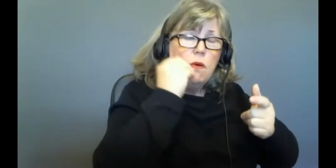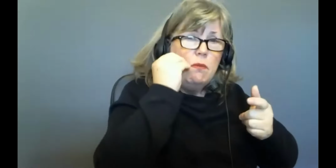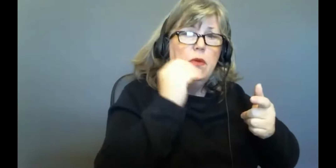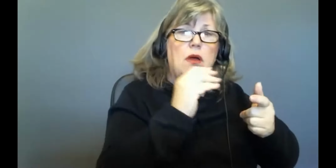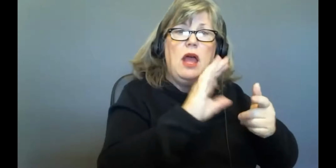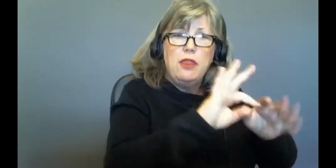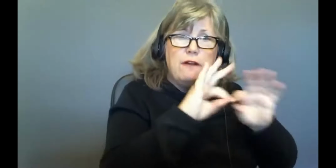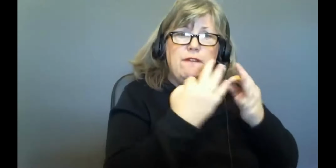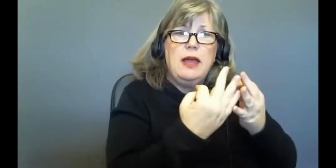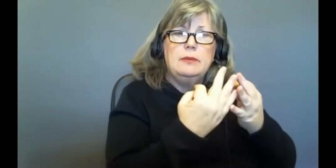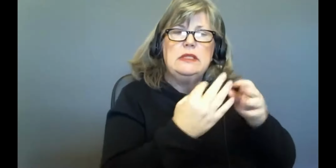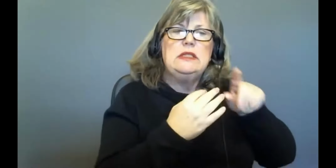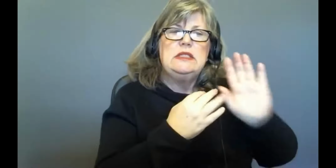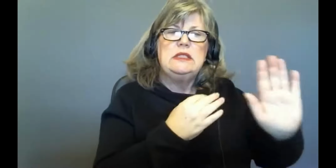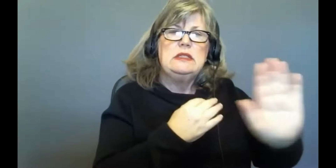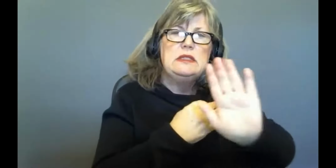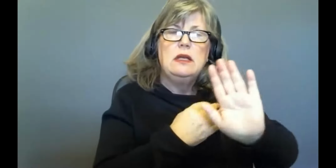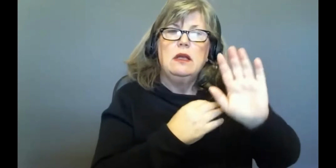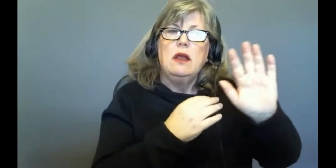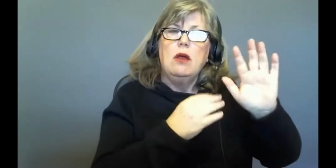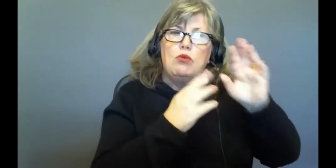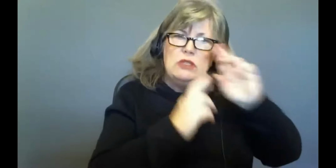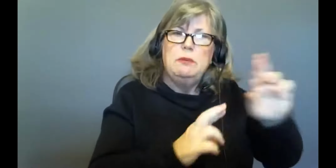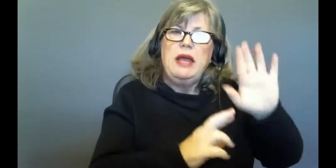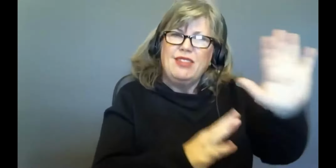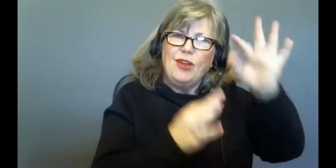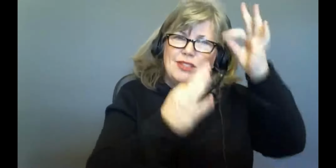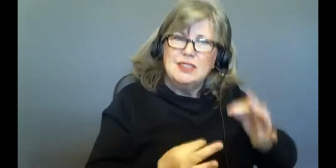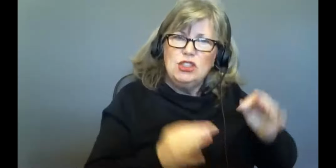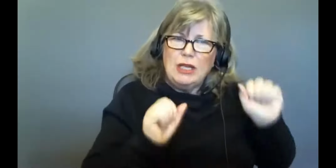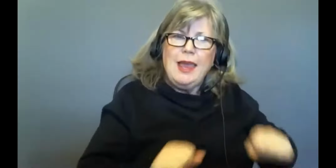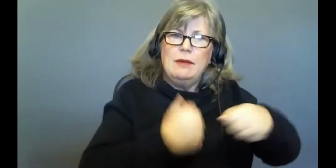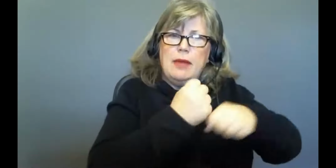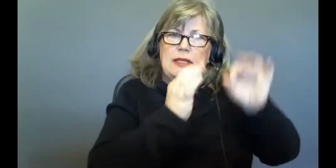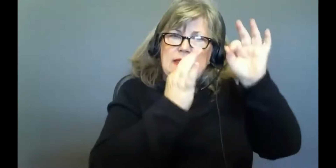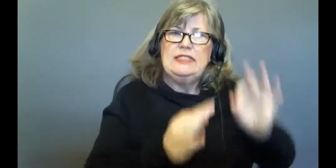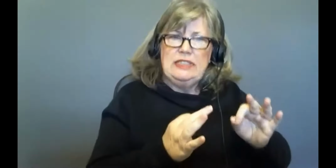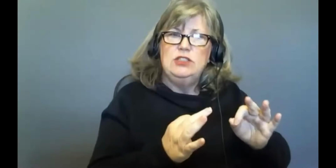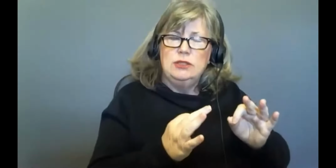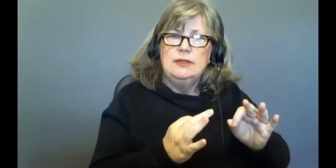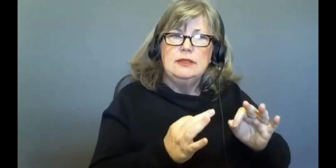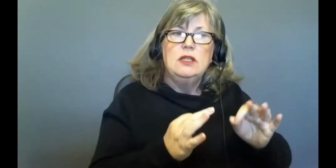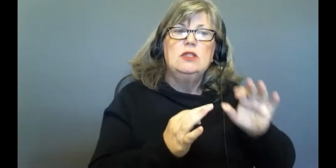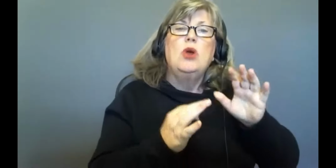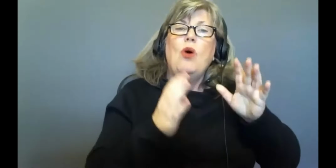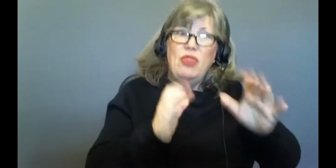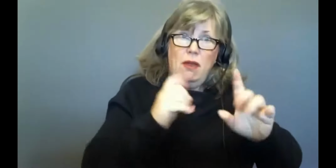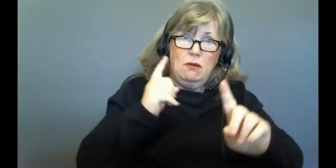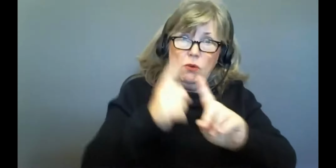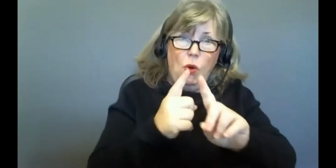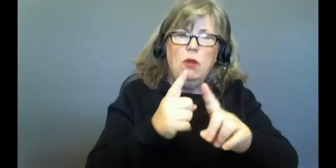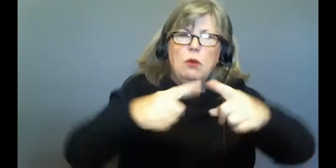for the decisional capabilities of older persons. Let's work together in that way.